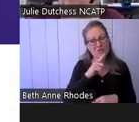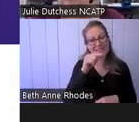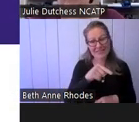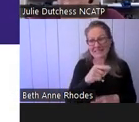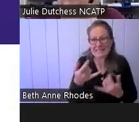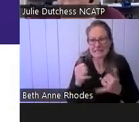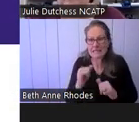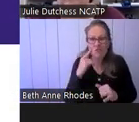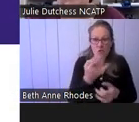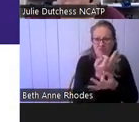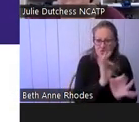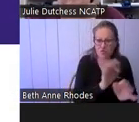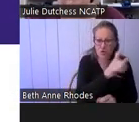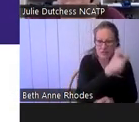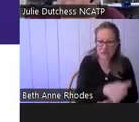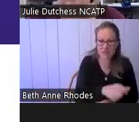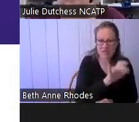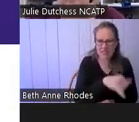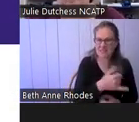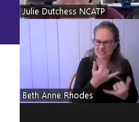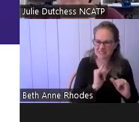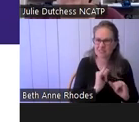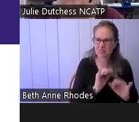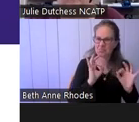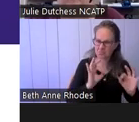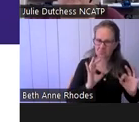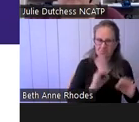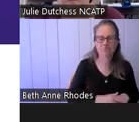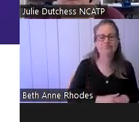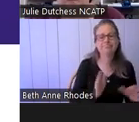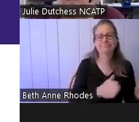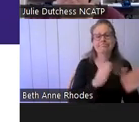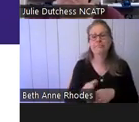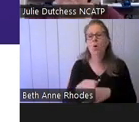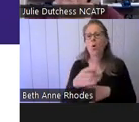still, I will say. Another good note-taking is OneNote with Immersive Reader.